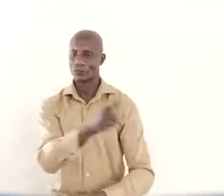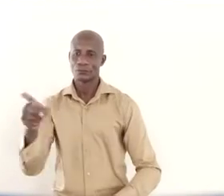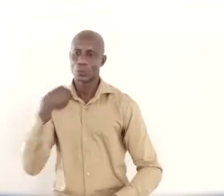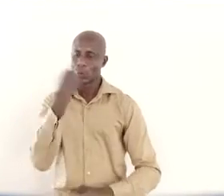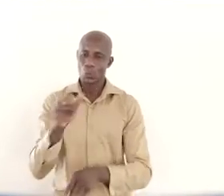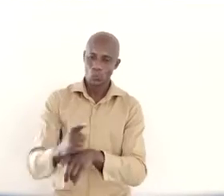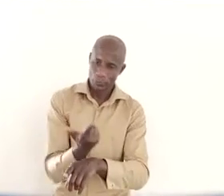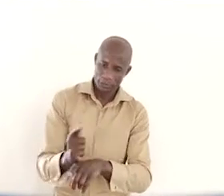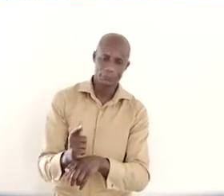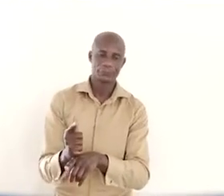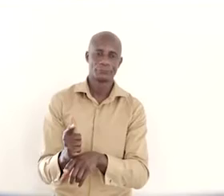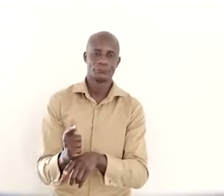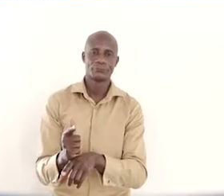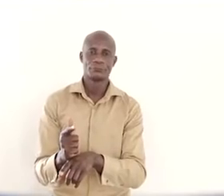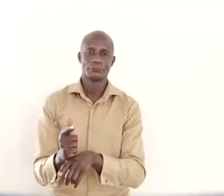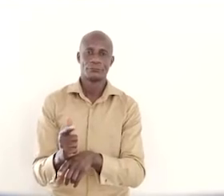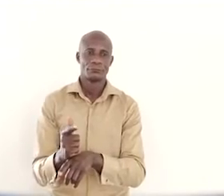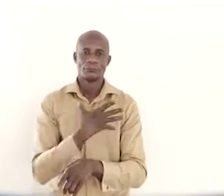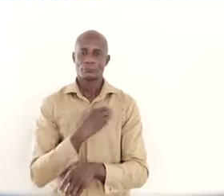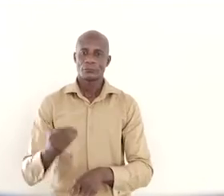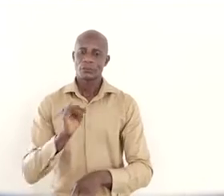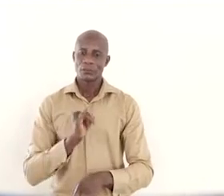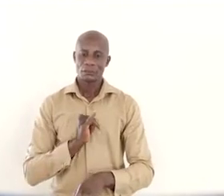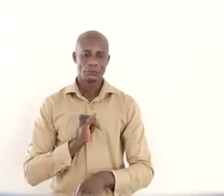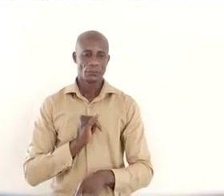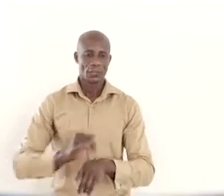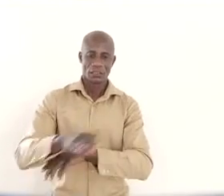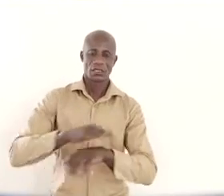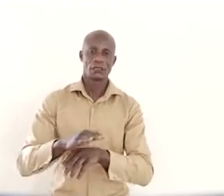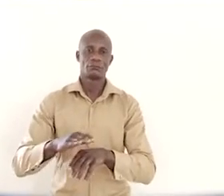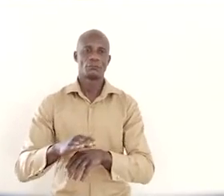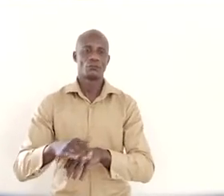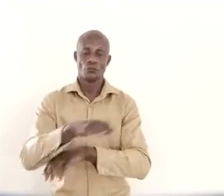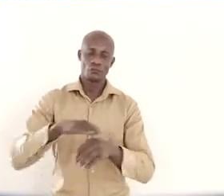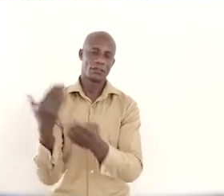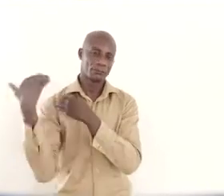all you who labor and are